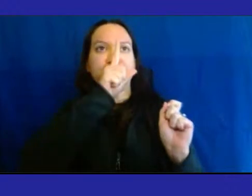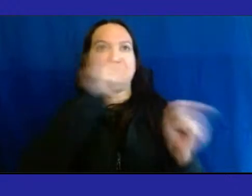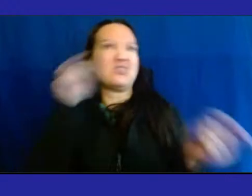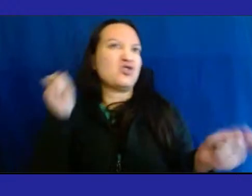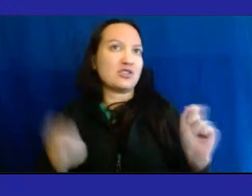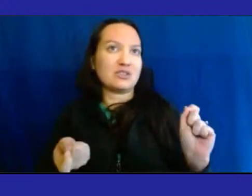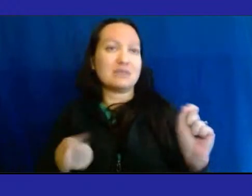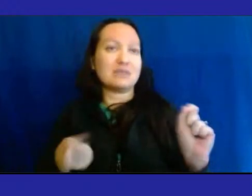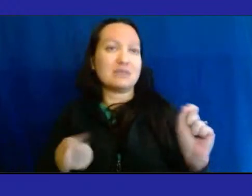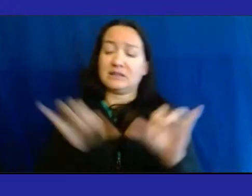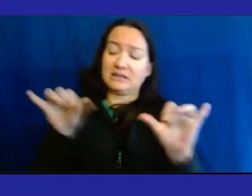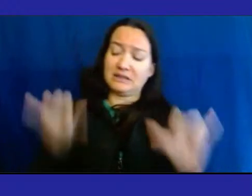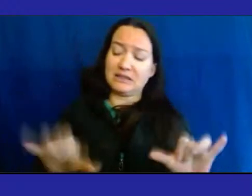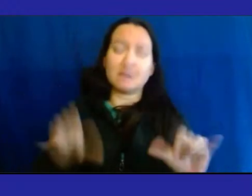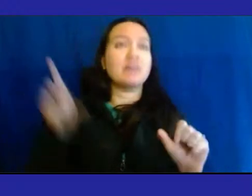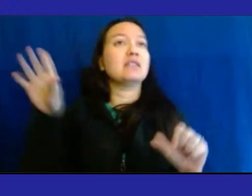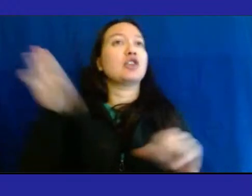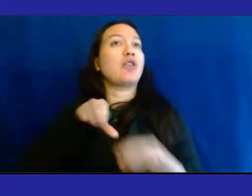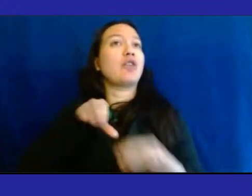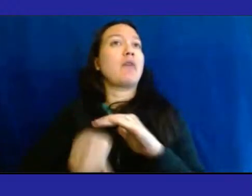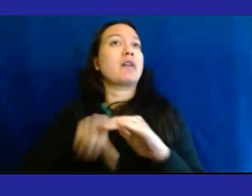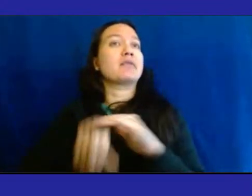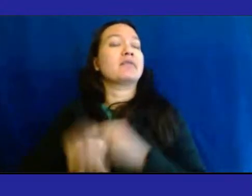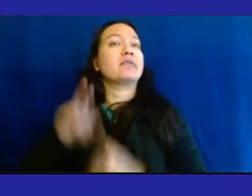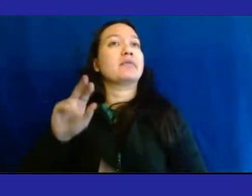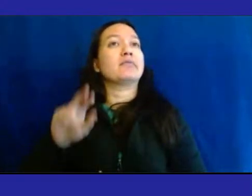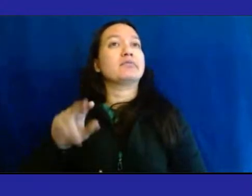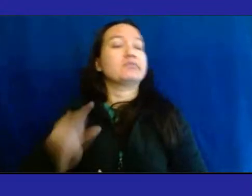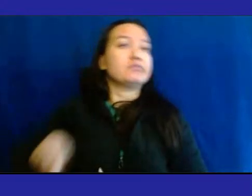the system's access to nephrology care.